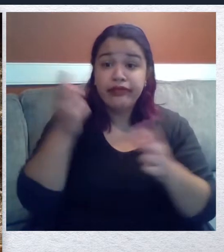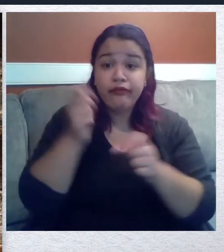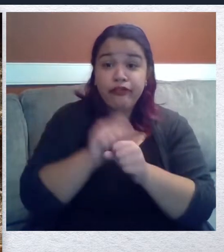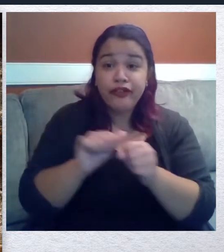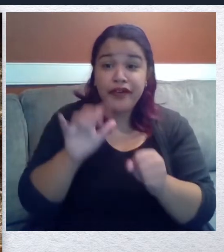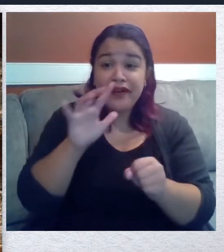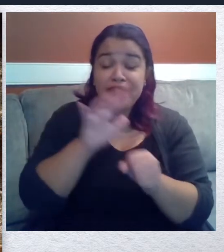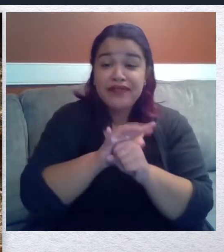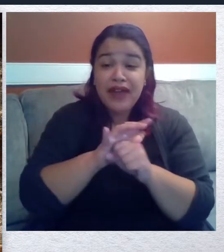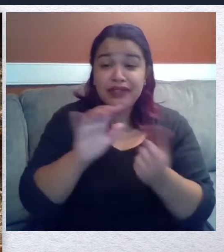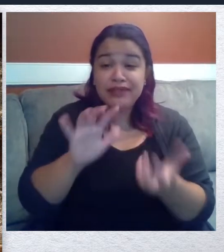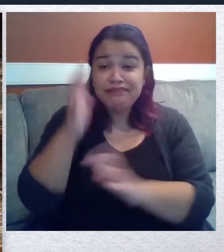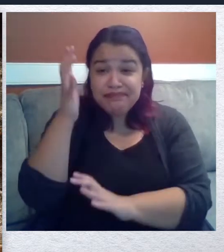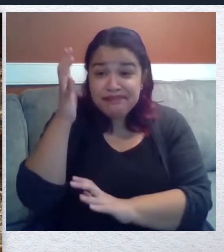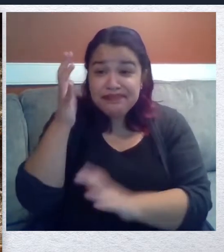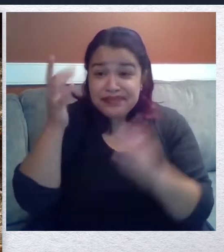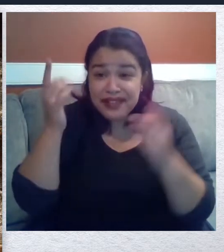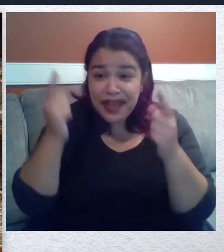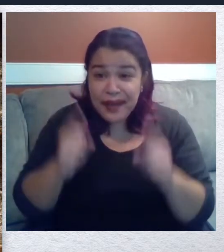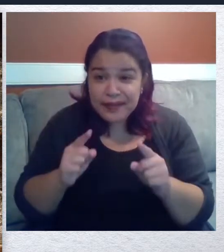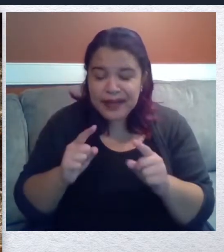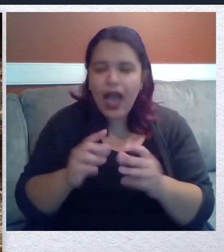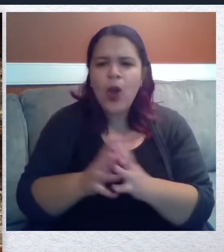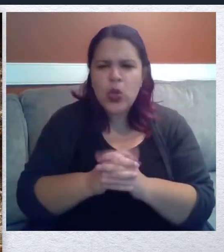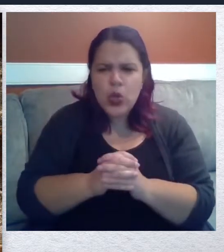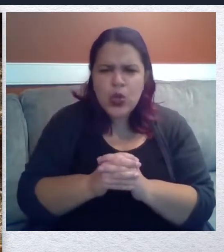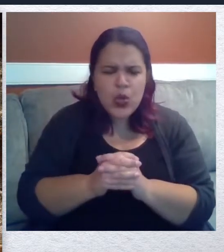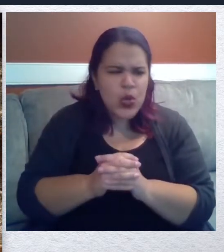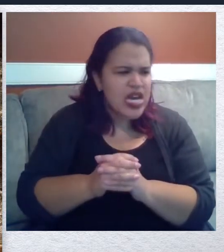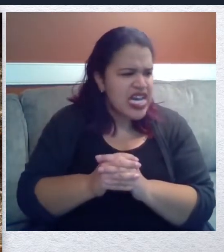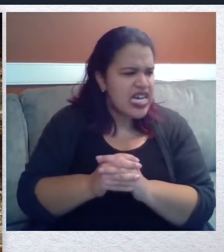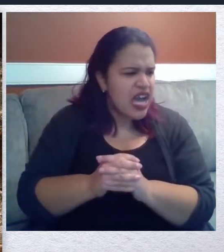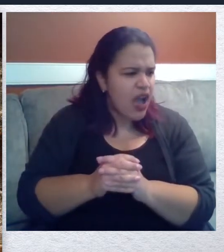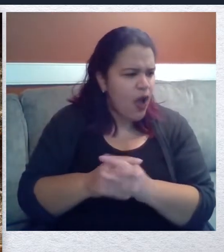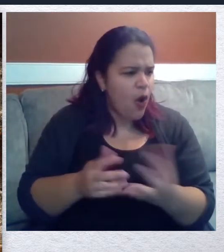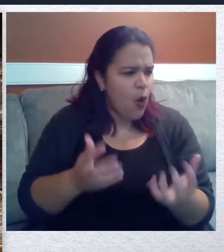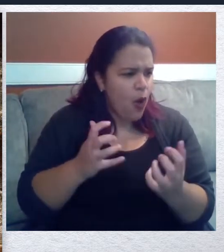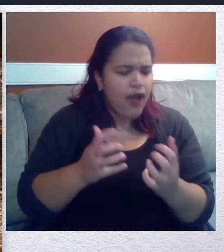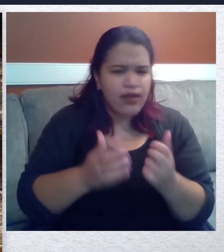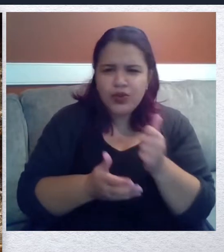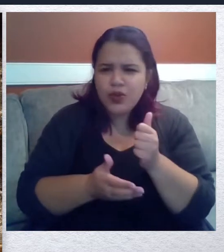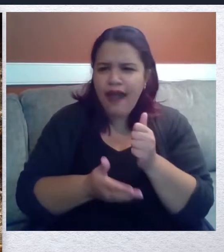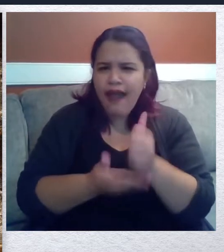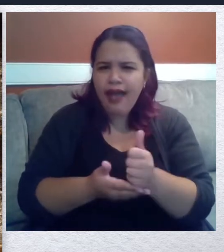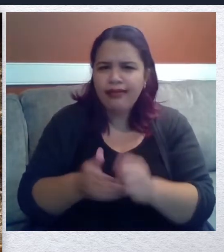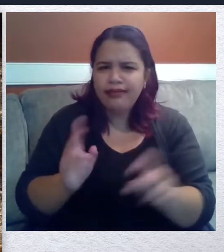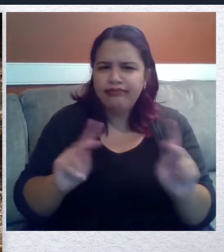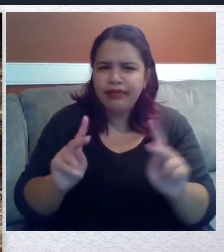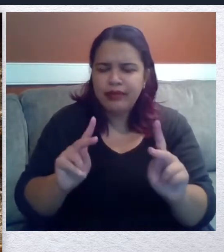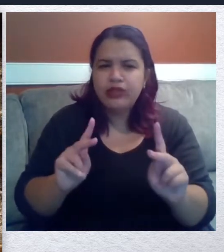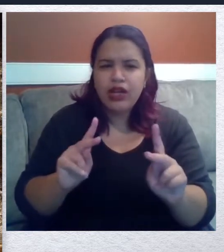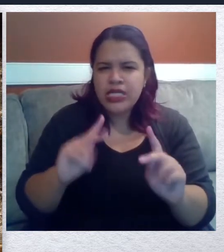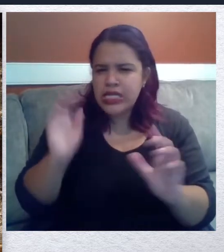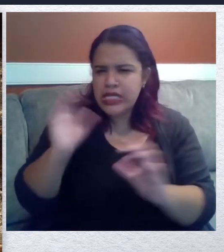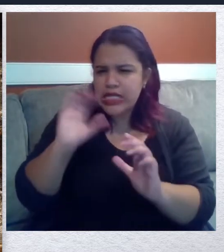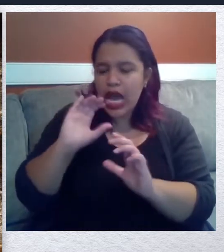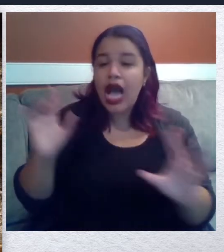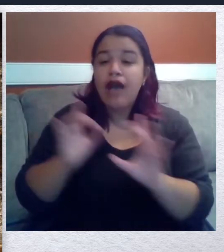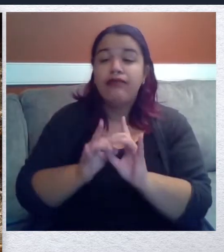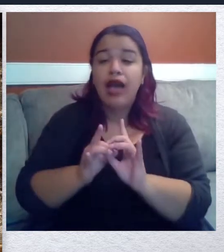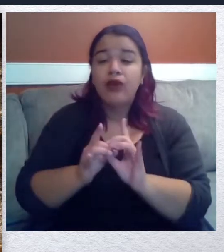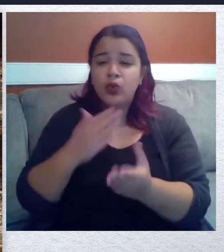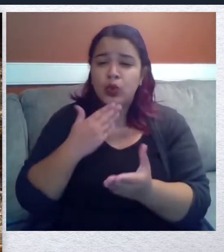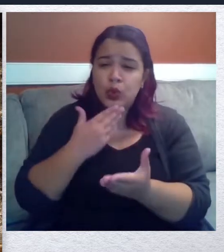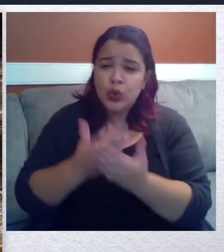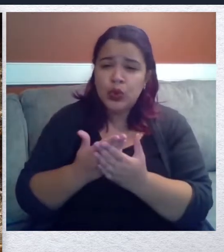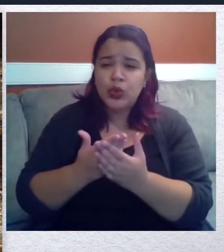find ways to help candidates find meaningful employment in a safe and effective manner. But even before